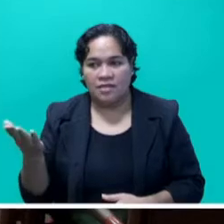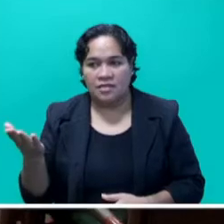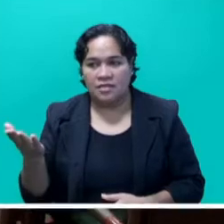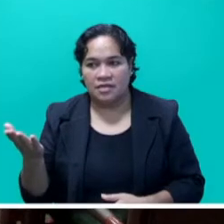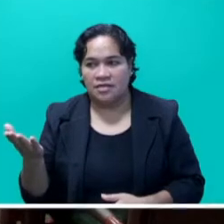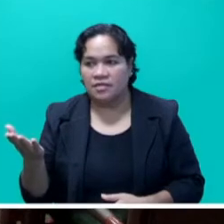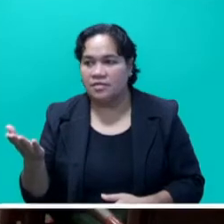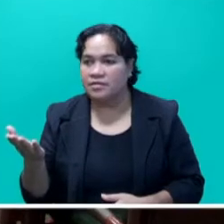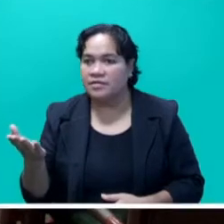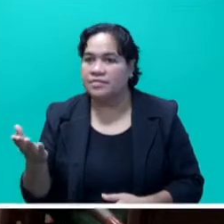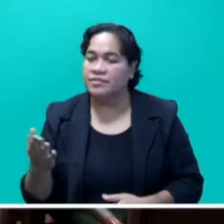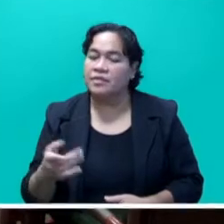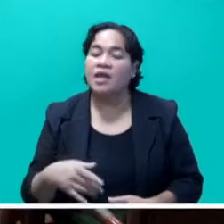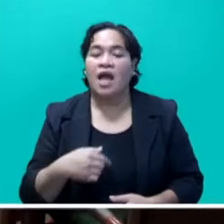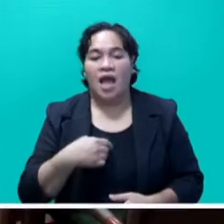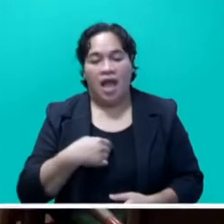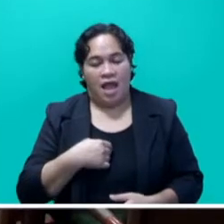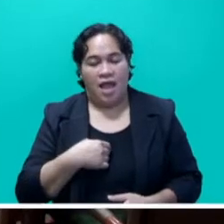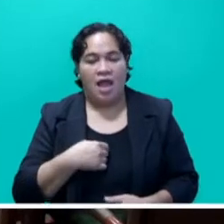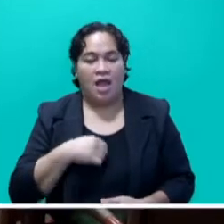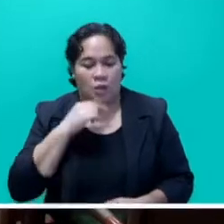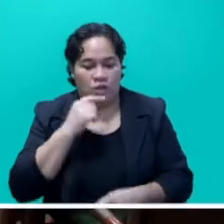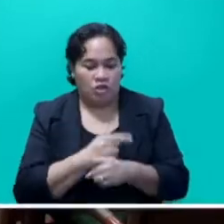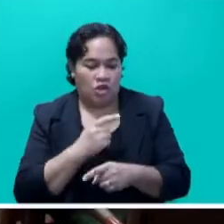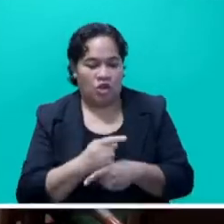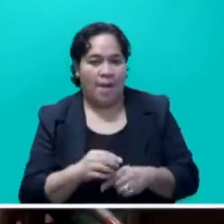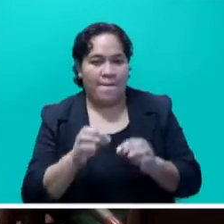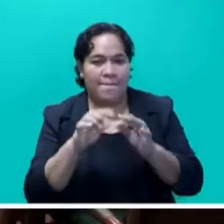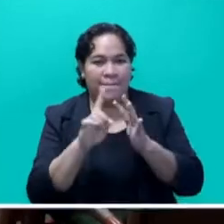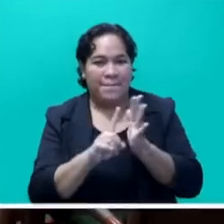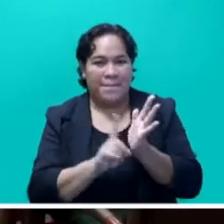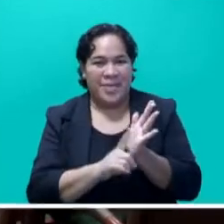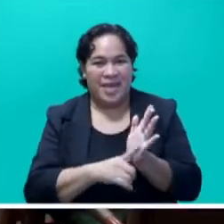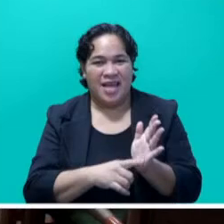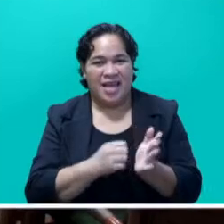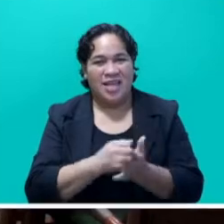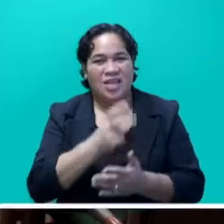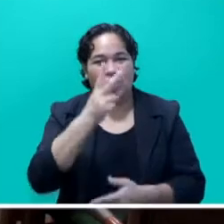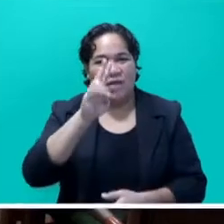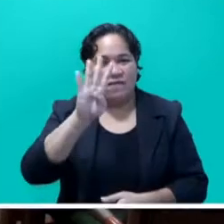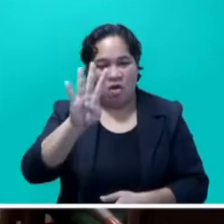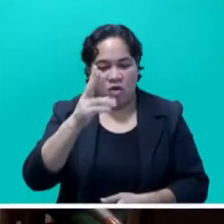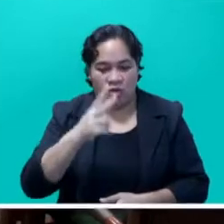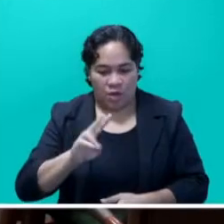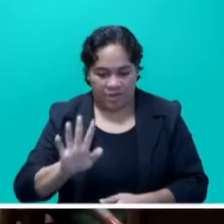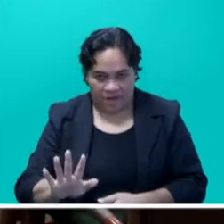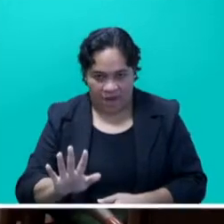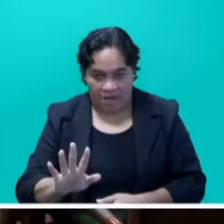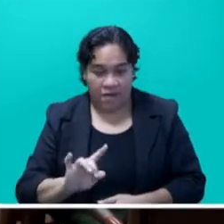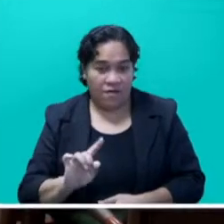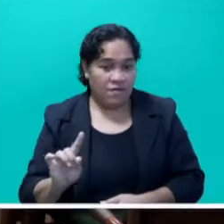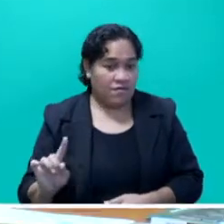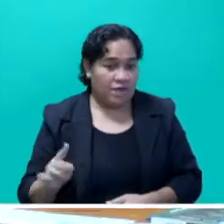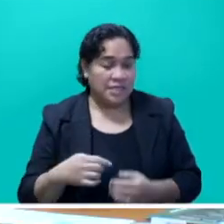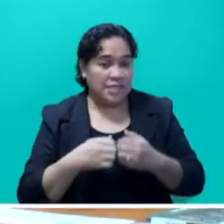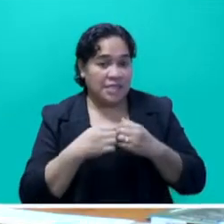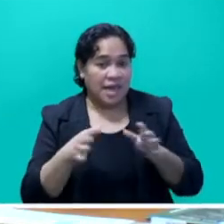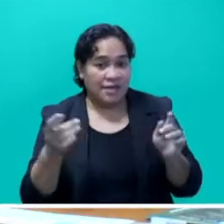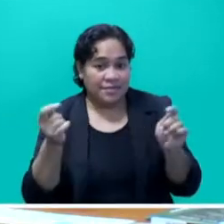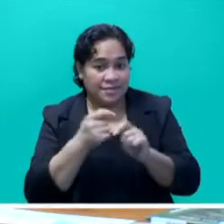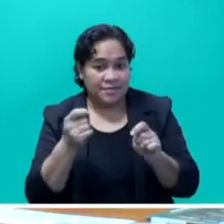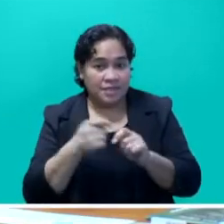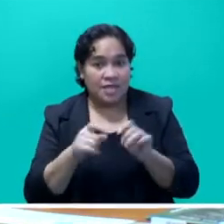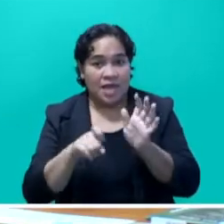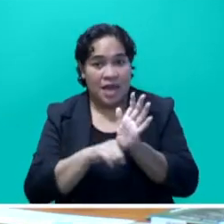Mr. Speaker, sir, I will speak on Bill number 24 and Bill number 25. I'll start off with the amendment to the Reserve Bank